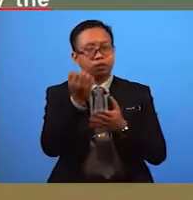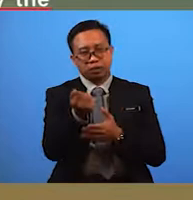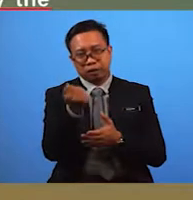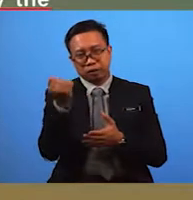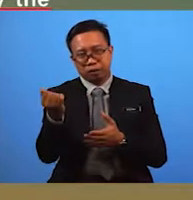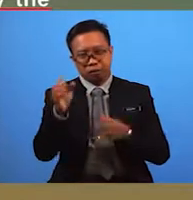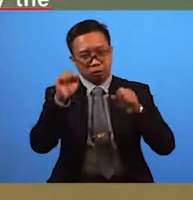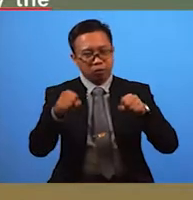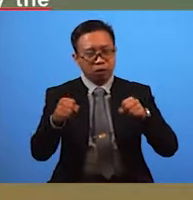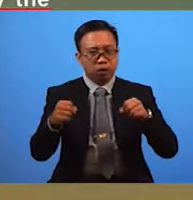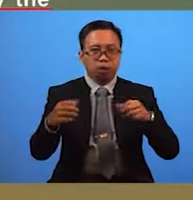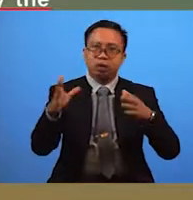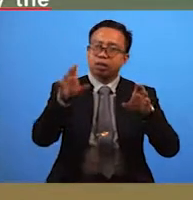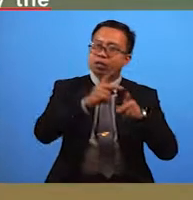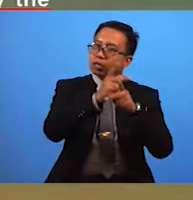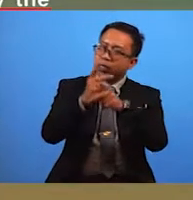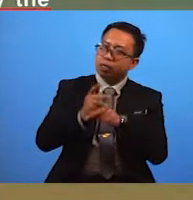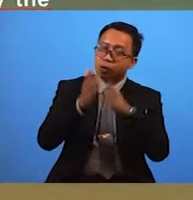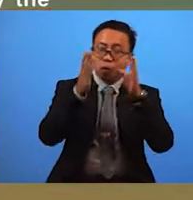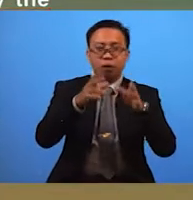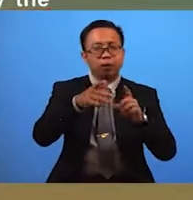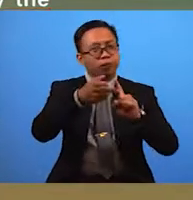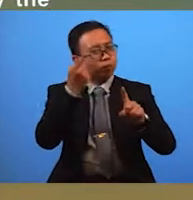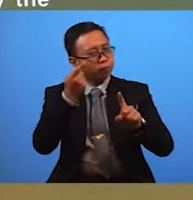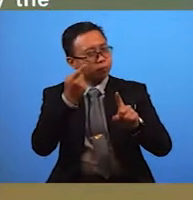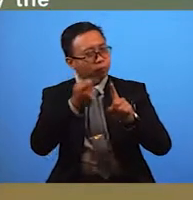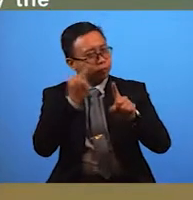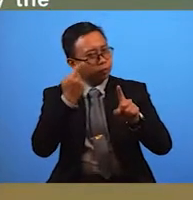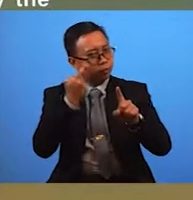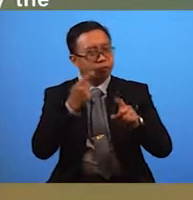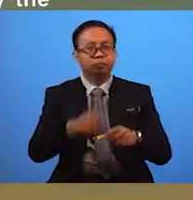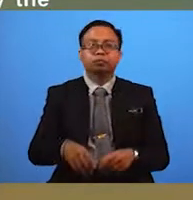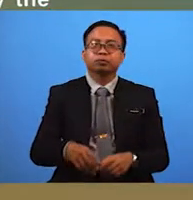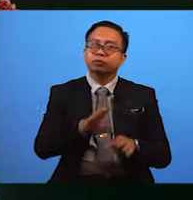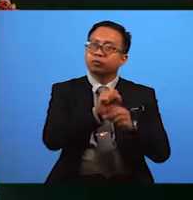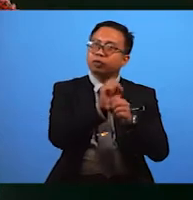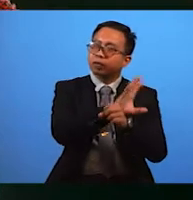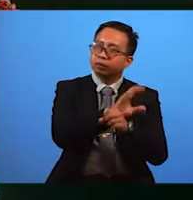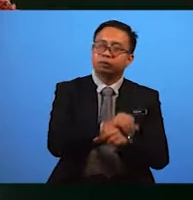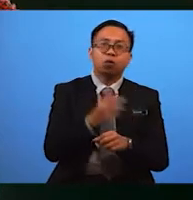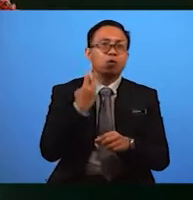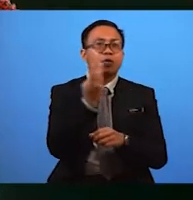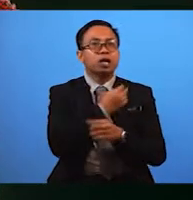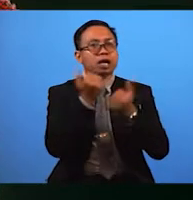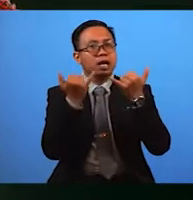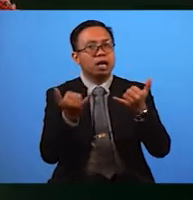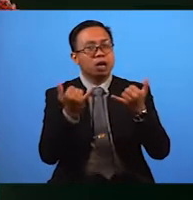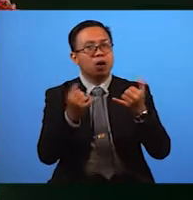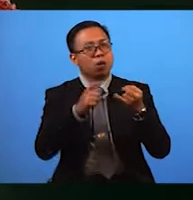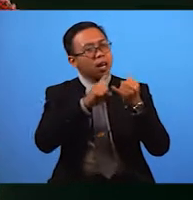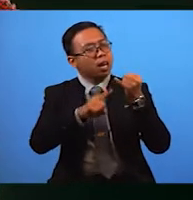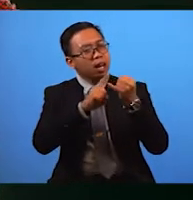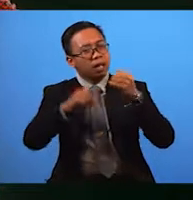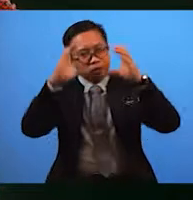can protect people from being infected by the deadly virus. We have now reach the